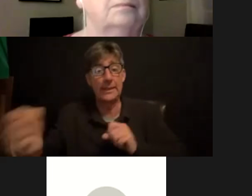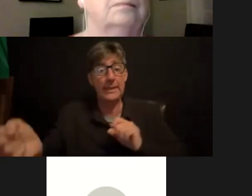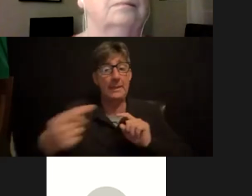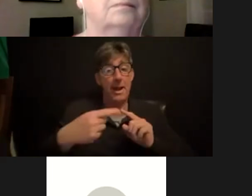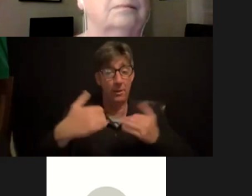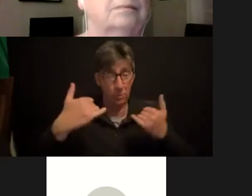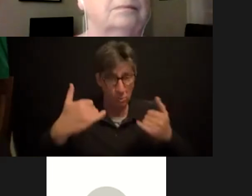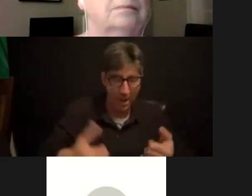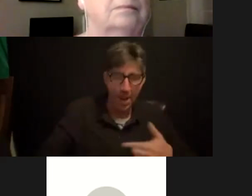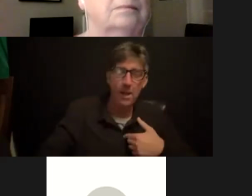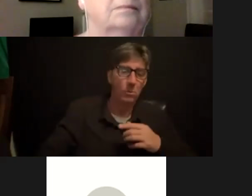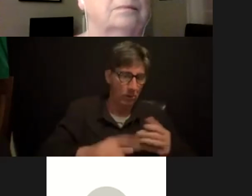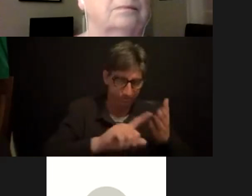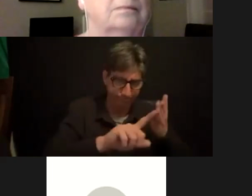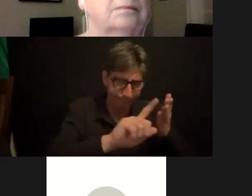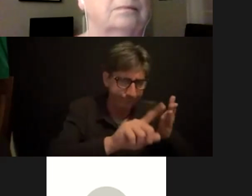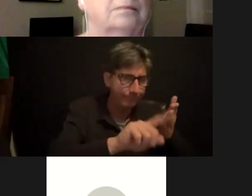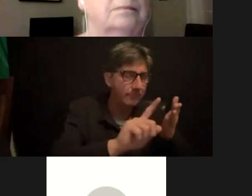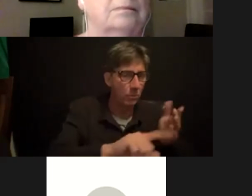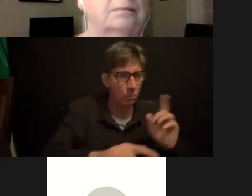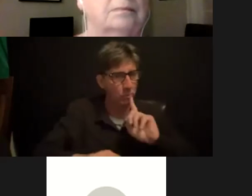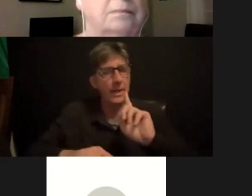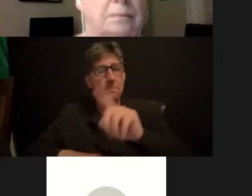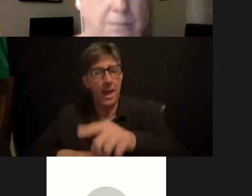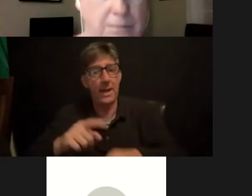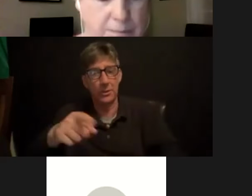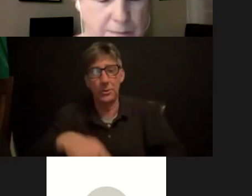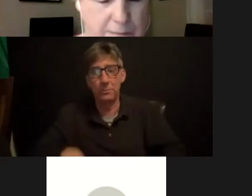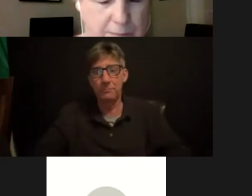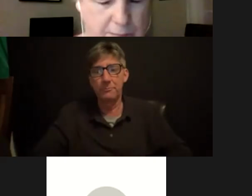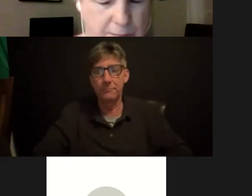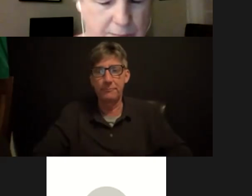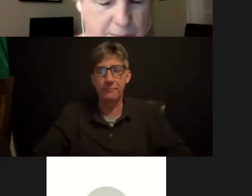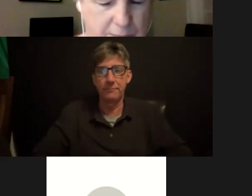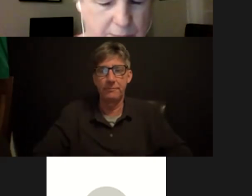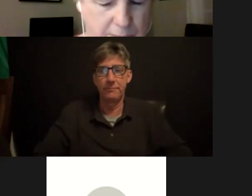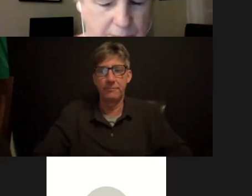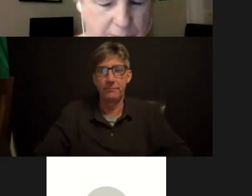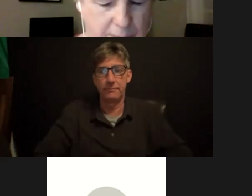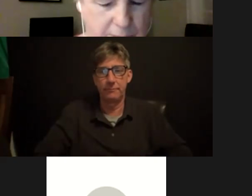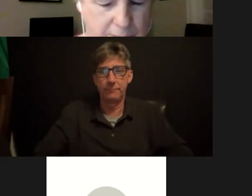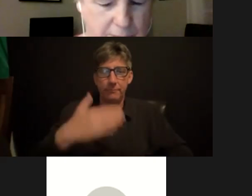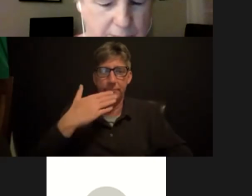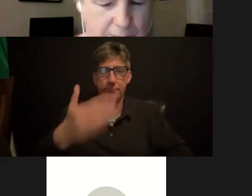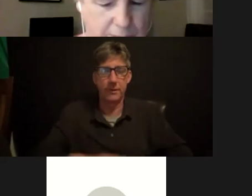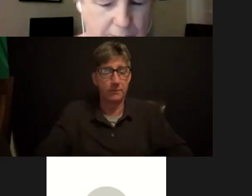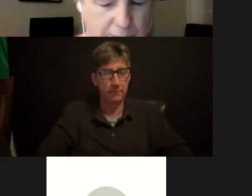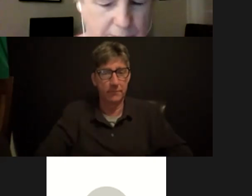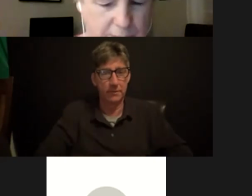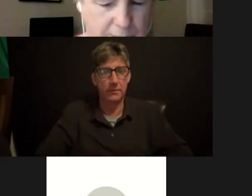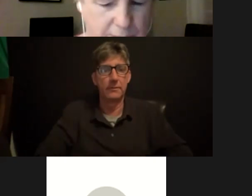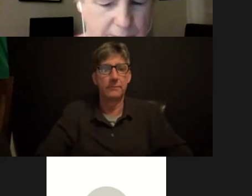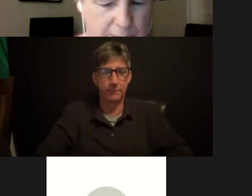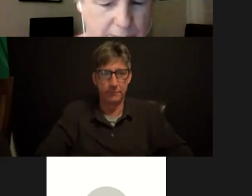today, and we'll be responding to you. Thank you. Okay. Rob. As long as, thank